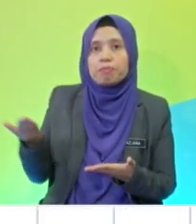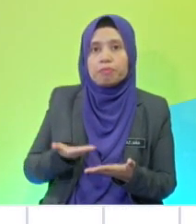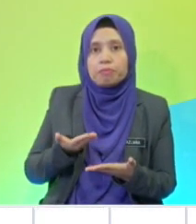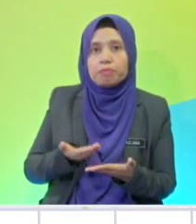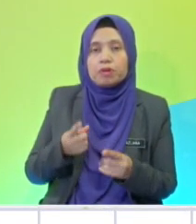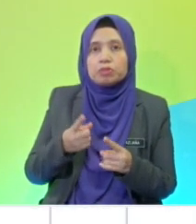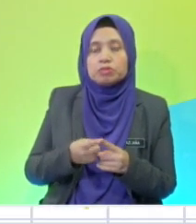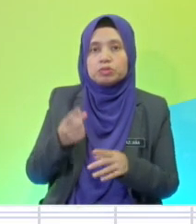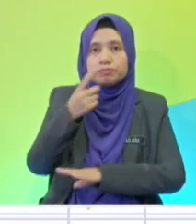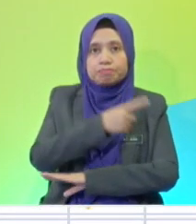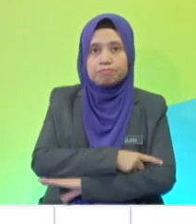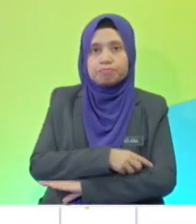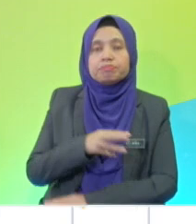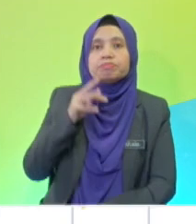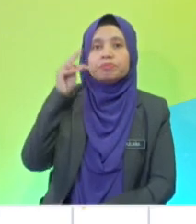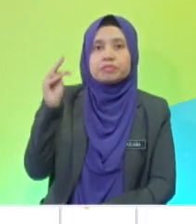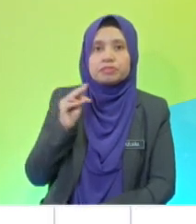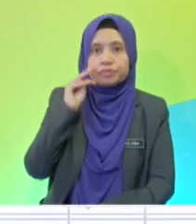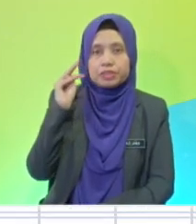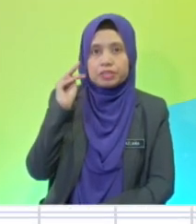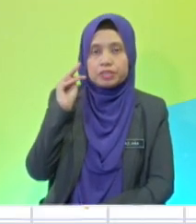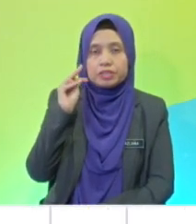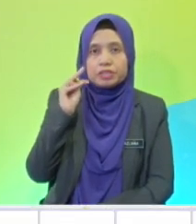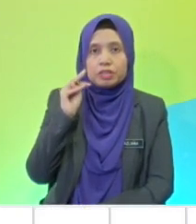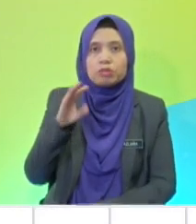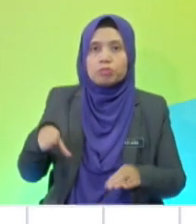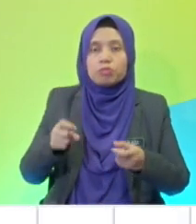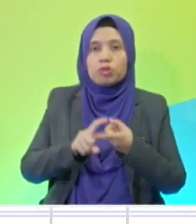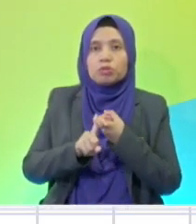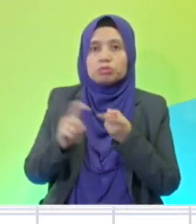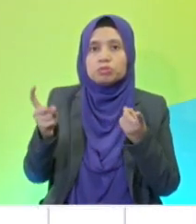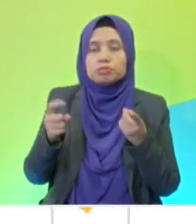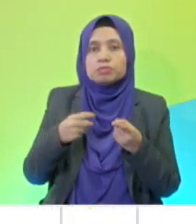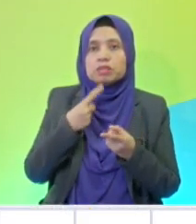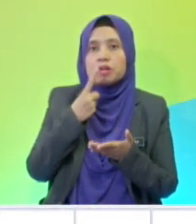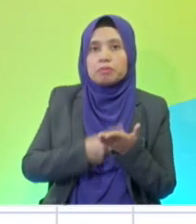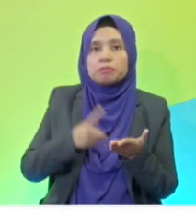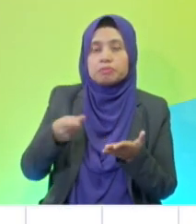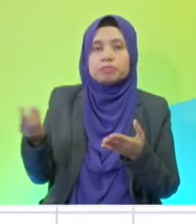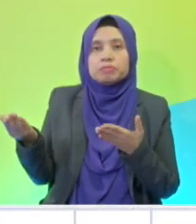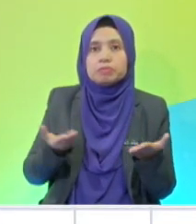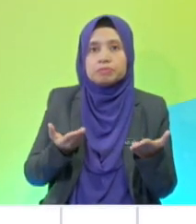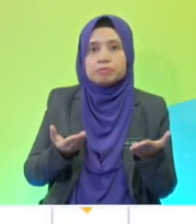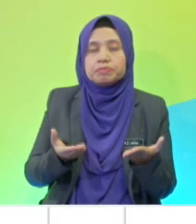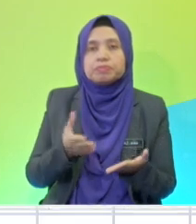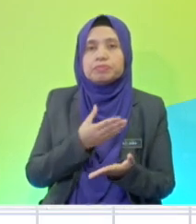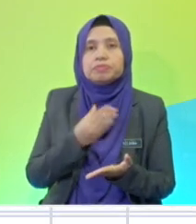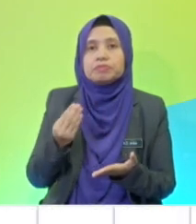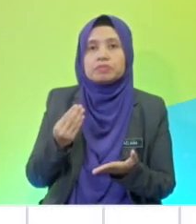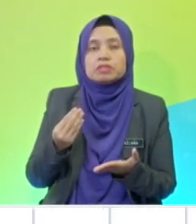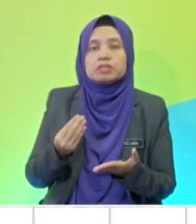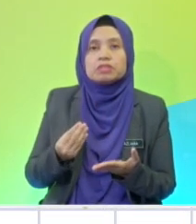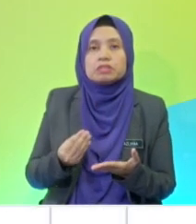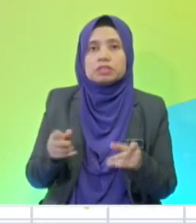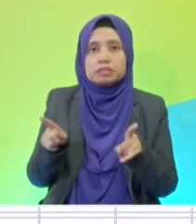on Monday. Have to decide together who is going to bring what, so that you don't both bring the